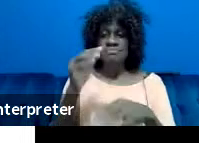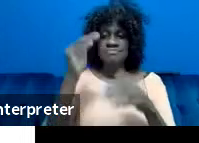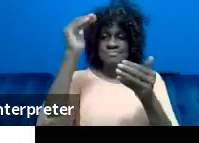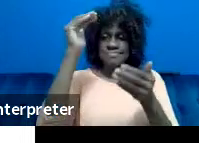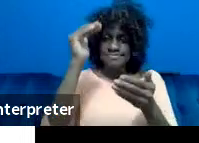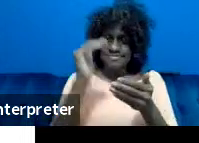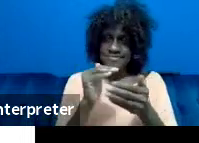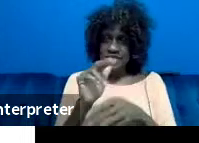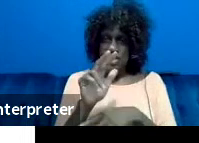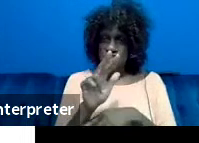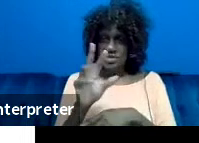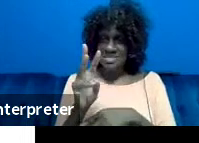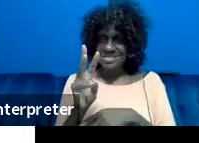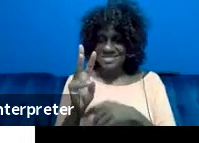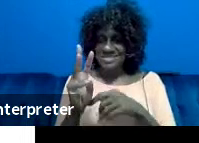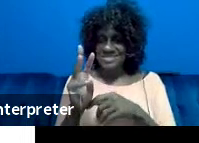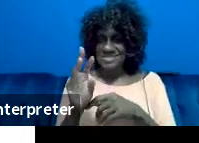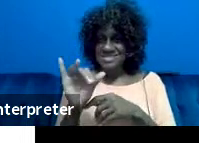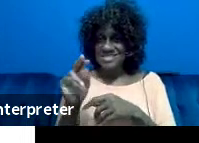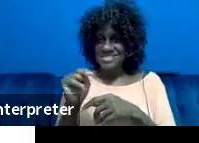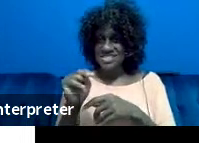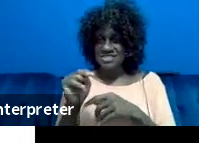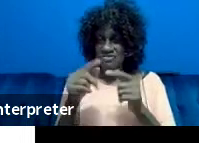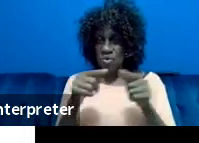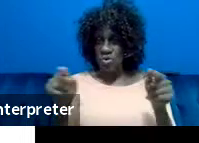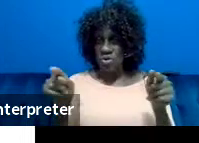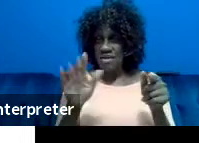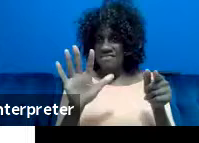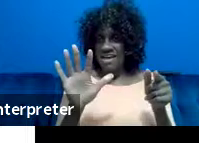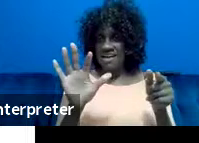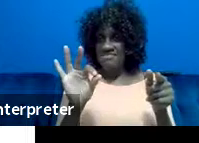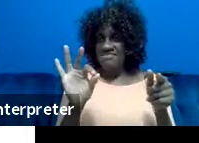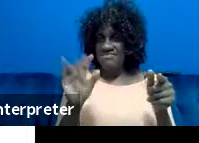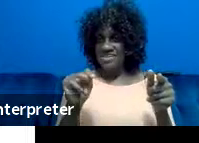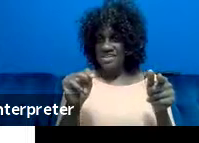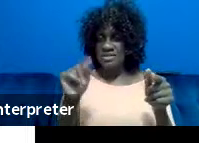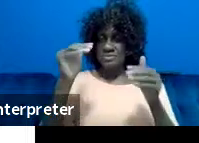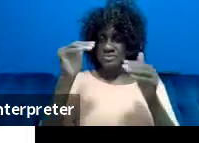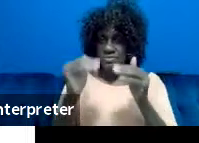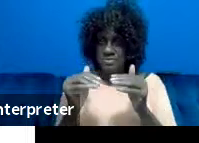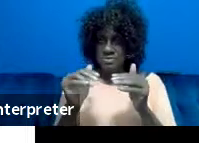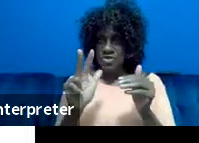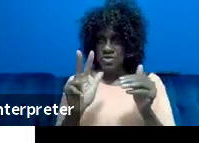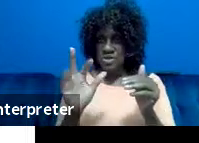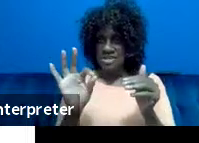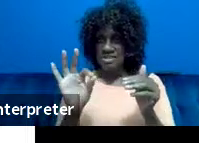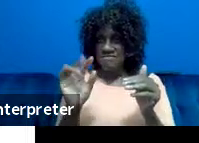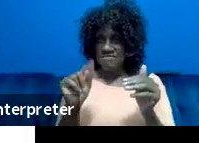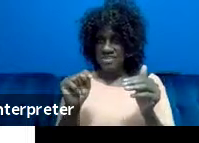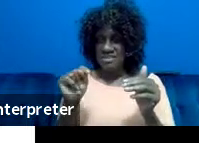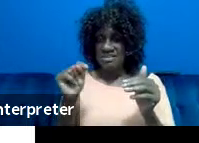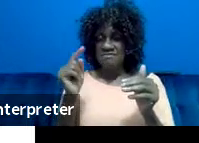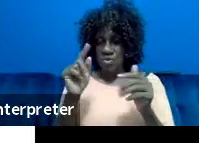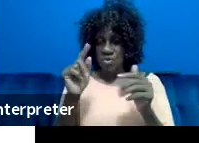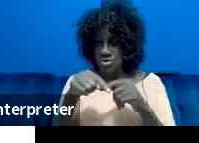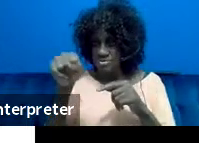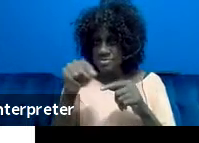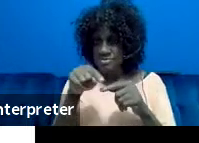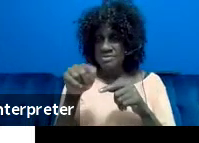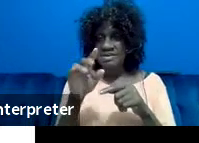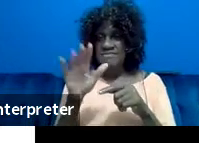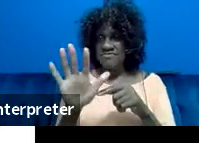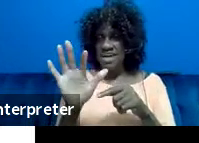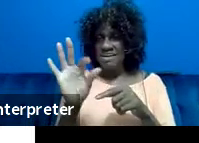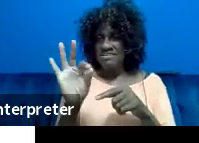inches for a distance of 5 feet. From 5 feet down to 3 feet for a distance of 5 feet. To get